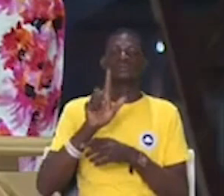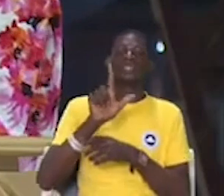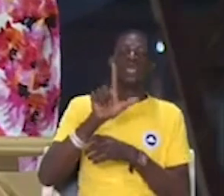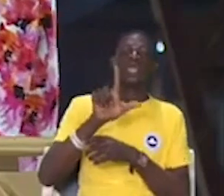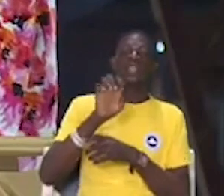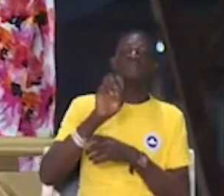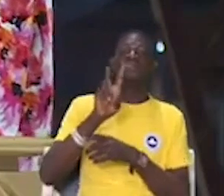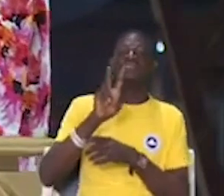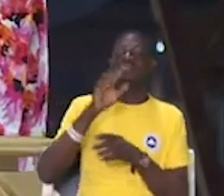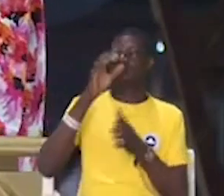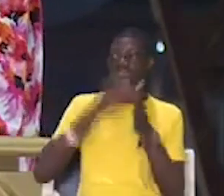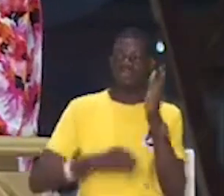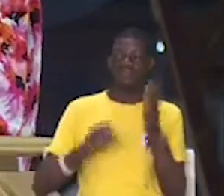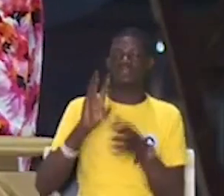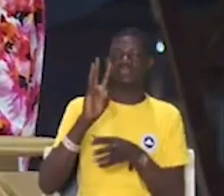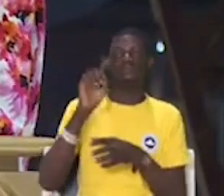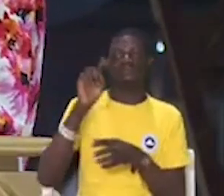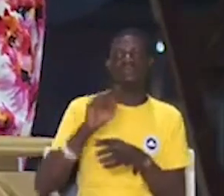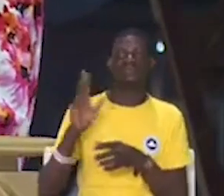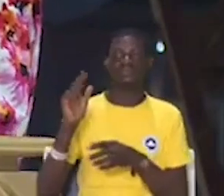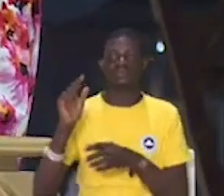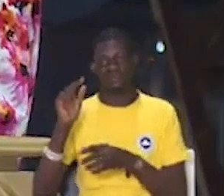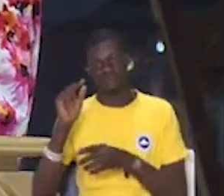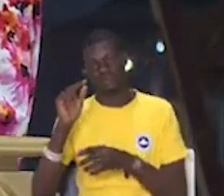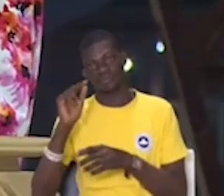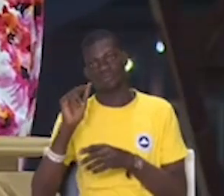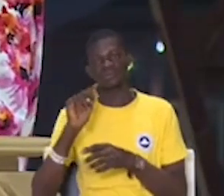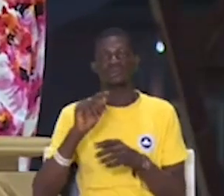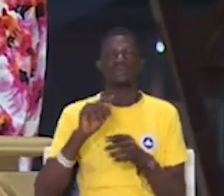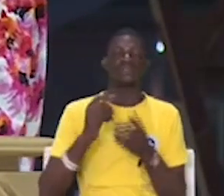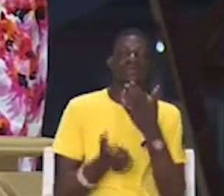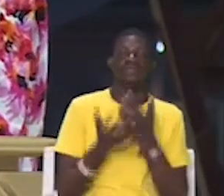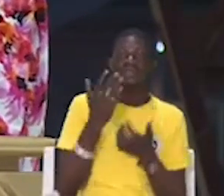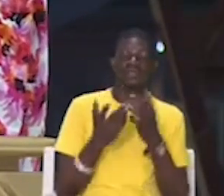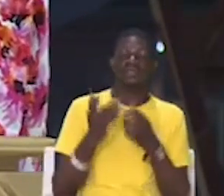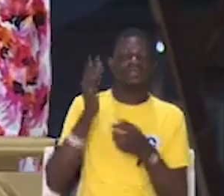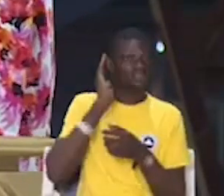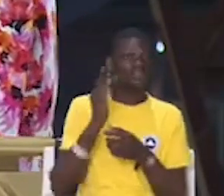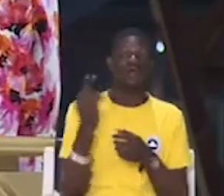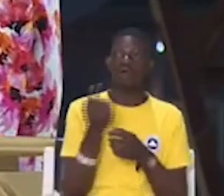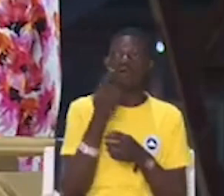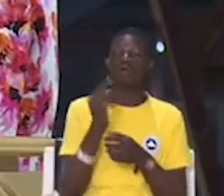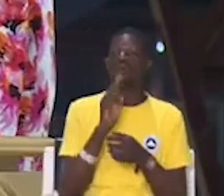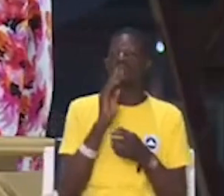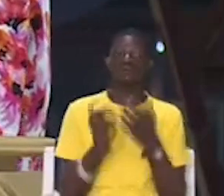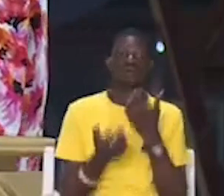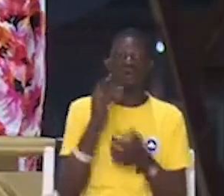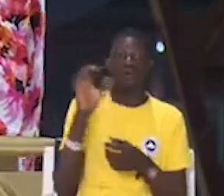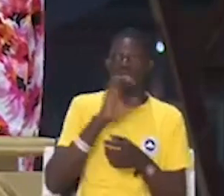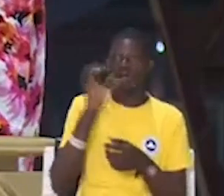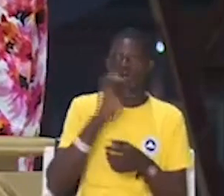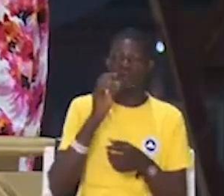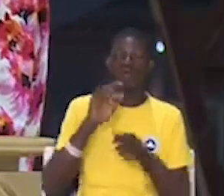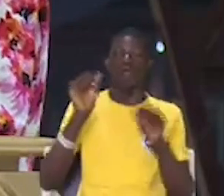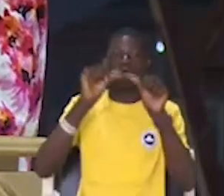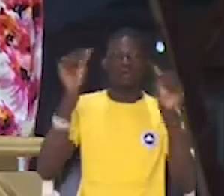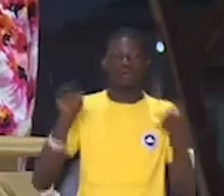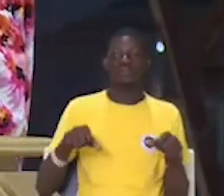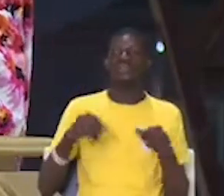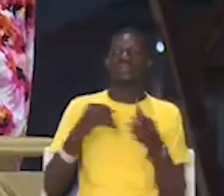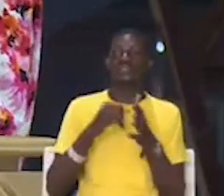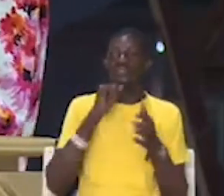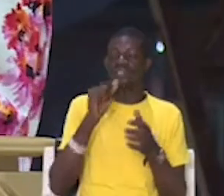Leviticus chapter 6 and verse 13. A fire shall always be burning on the altar. It